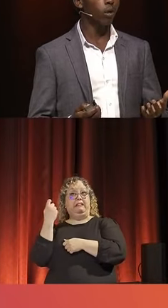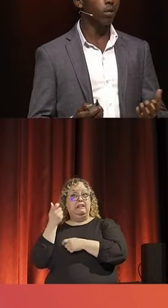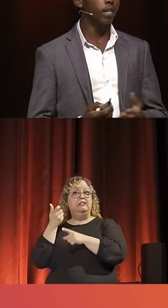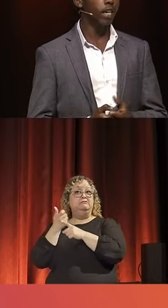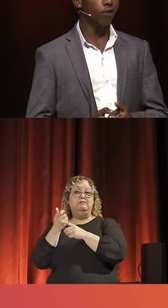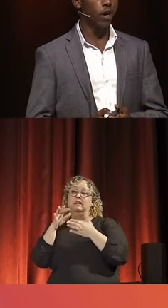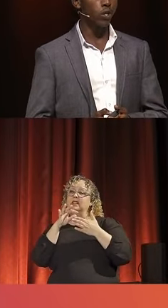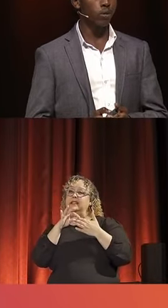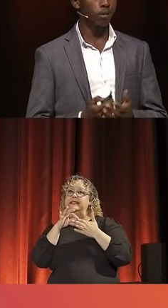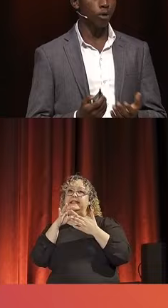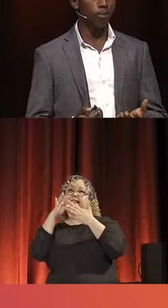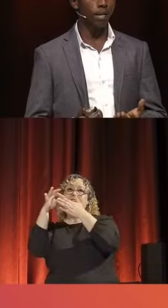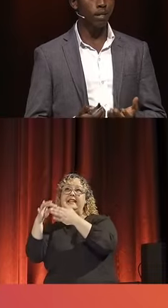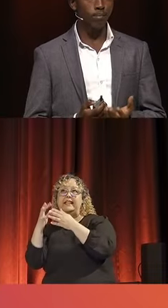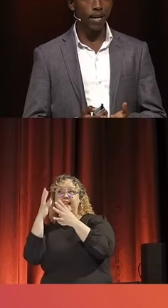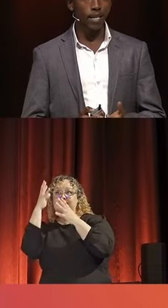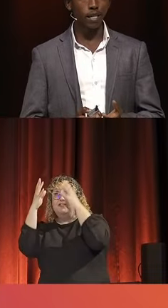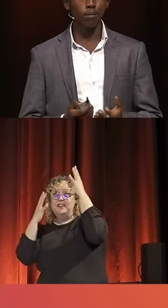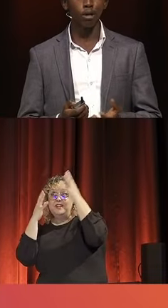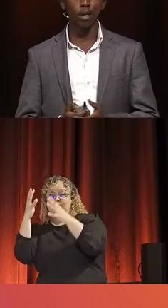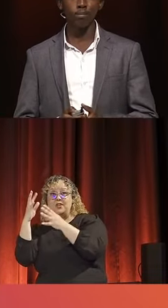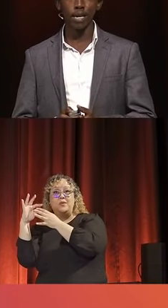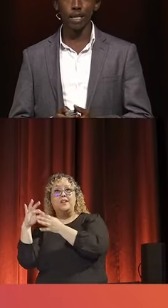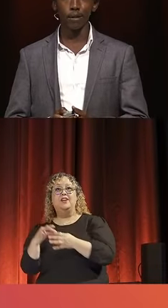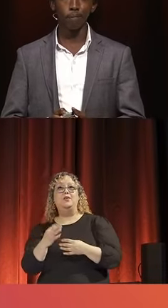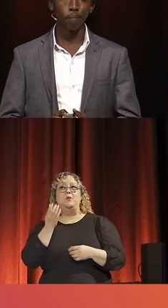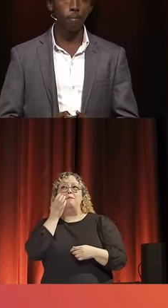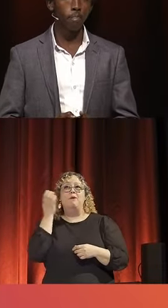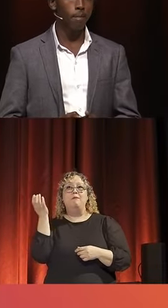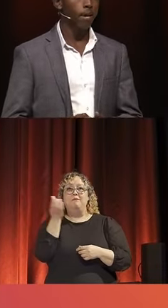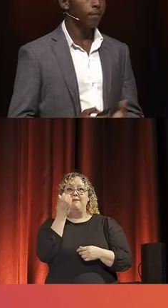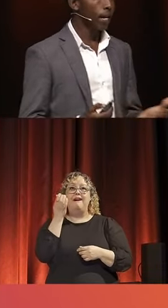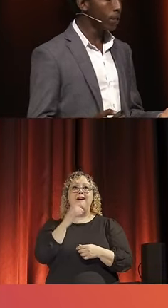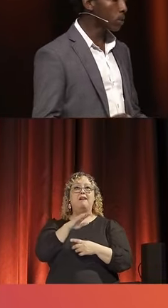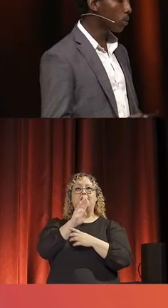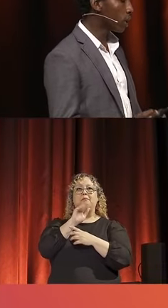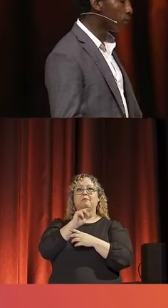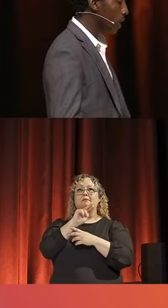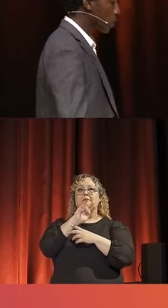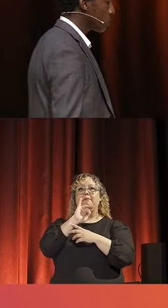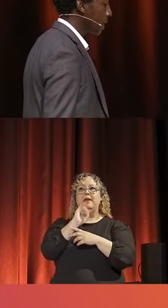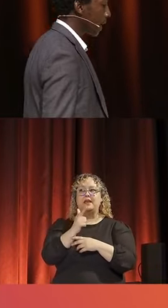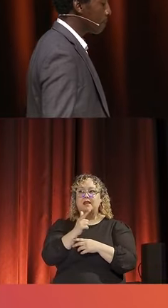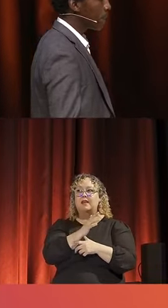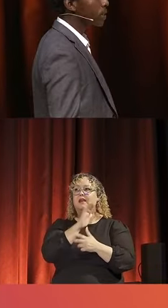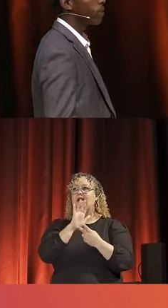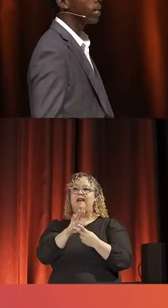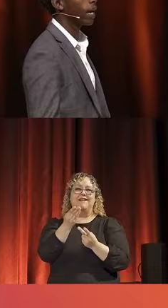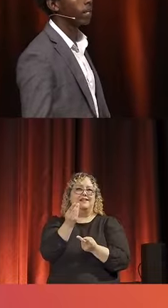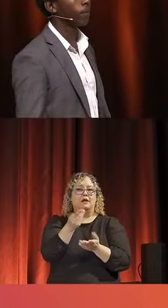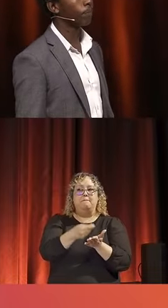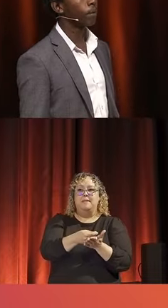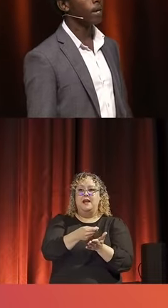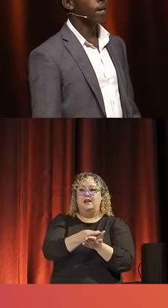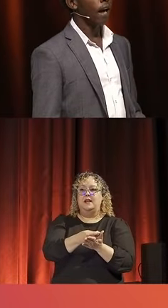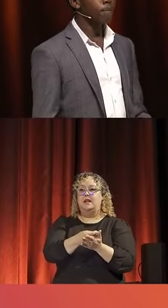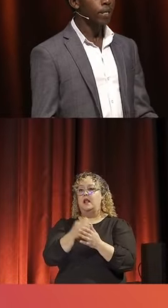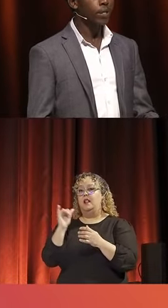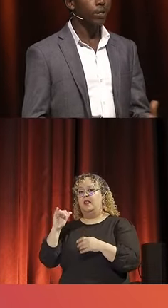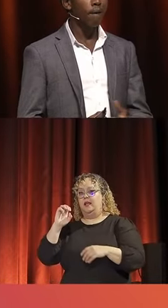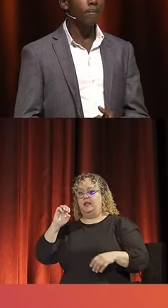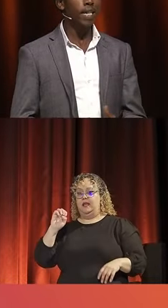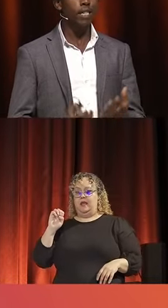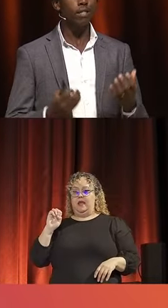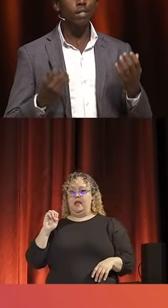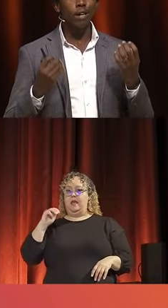the world in innovations in mobile banking and mobile money, thanks to innovations like M-Pesa in Kenya.